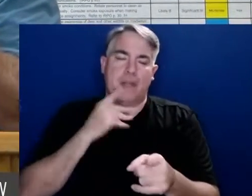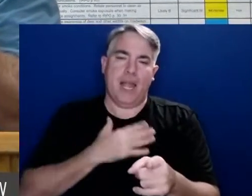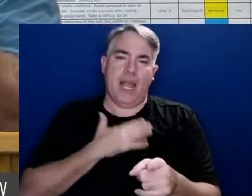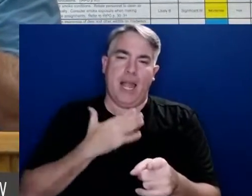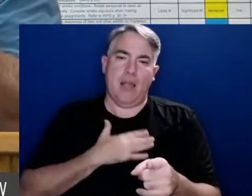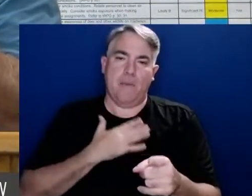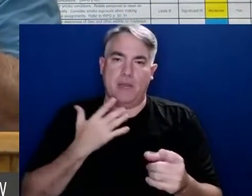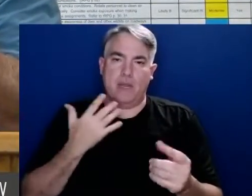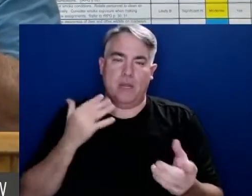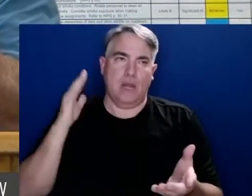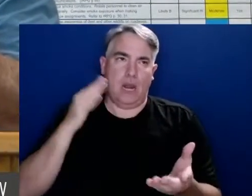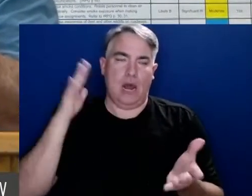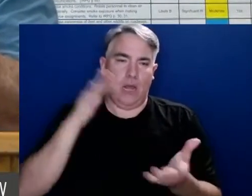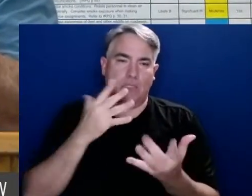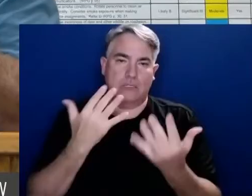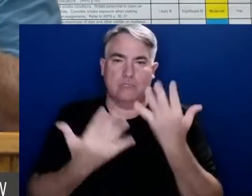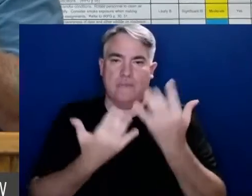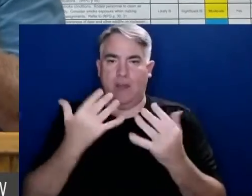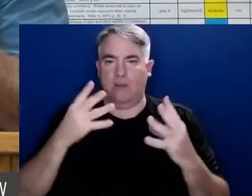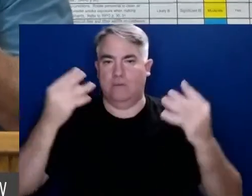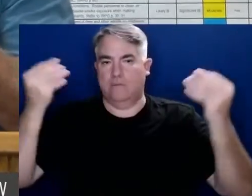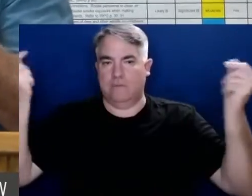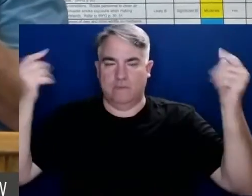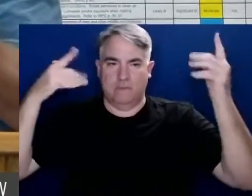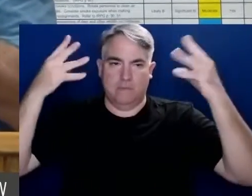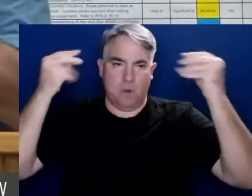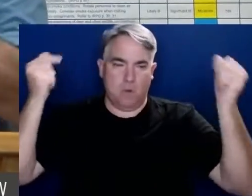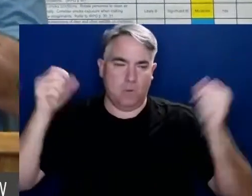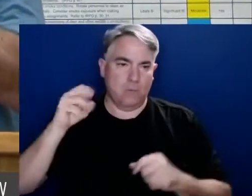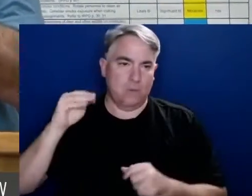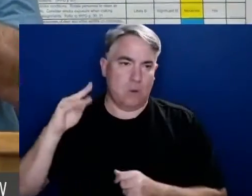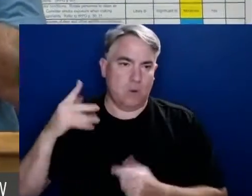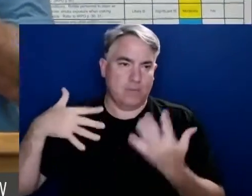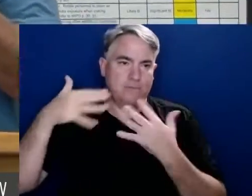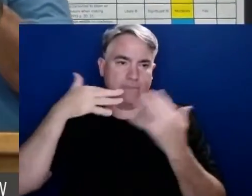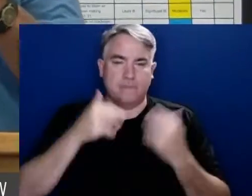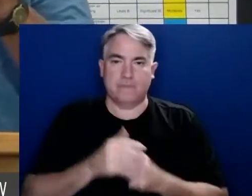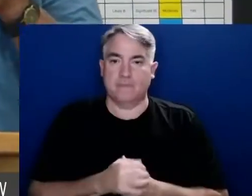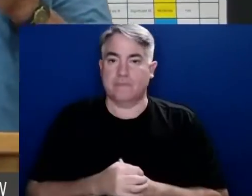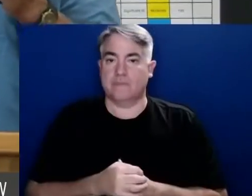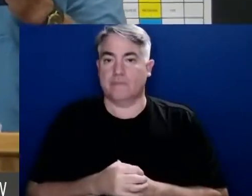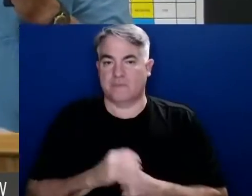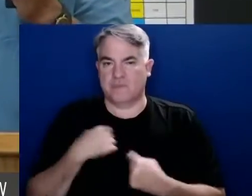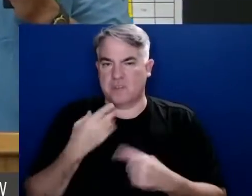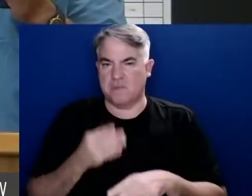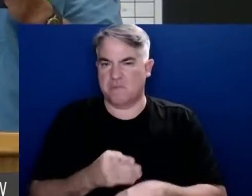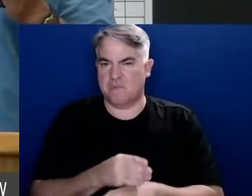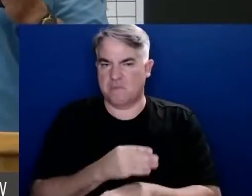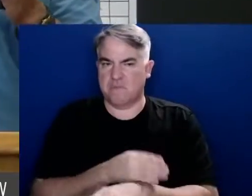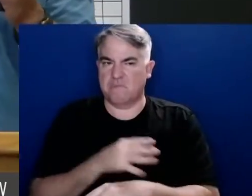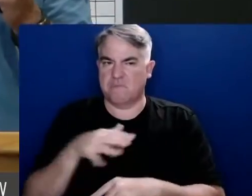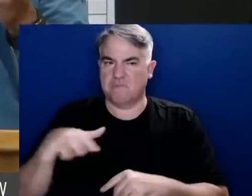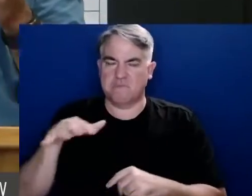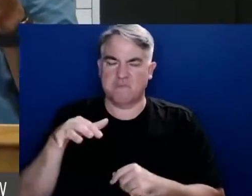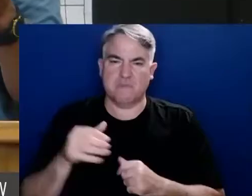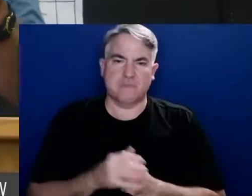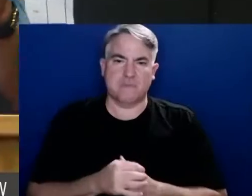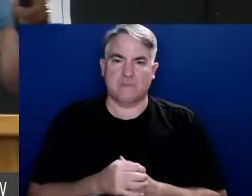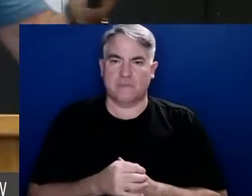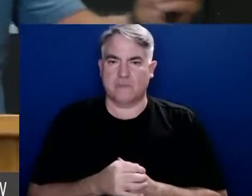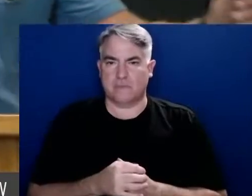as compared with what you'll see in a couple of days. So a lot of progress there around in the Devil's Punch Bowl above Taylorsville.